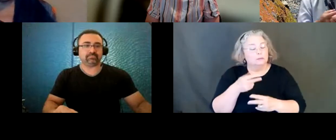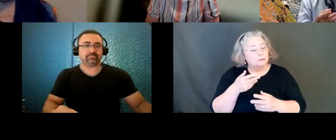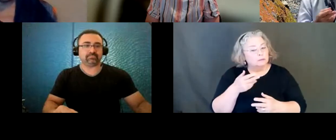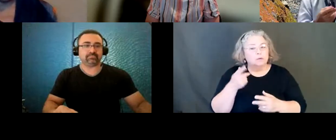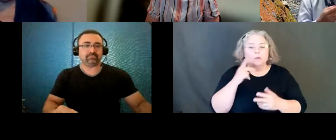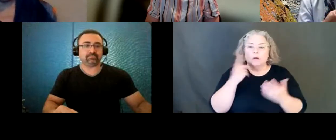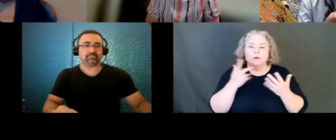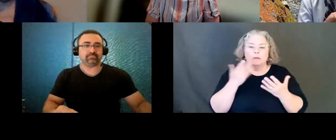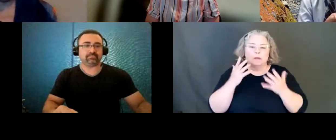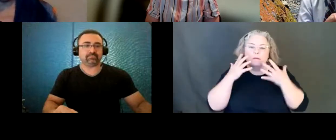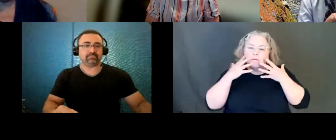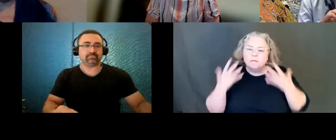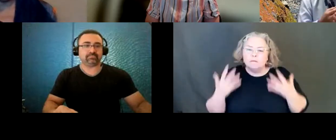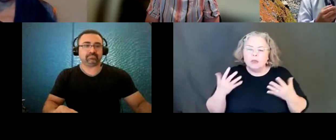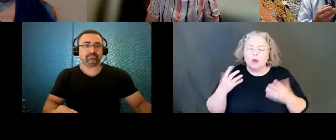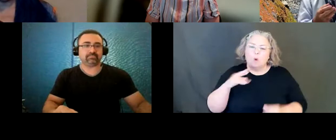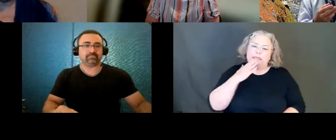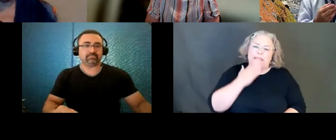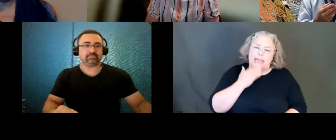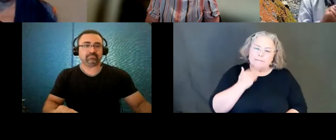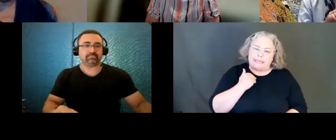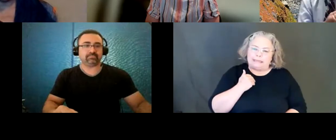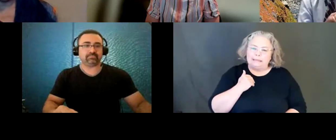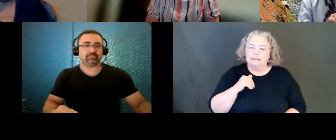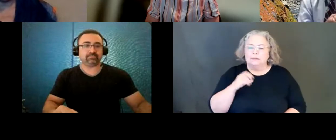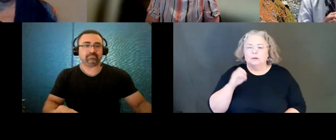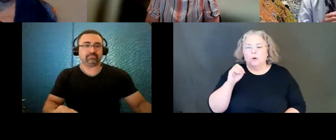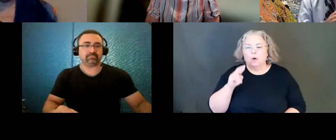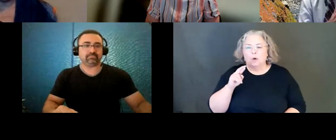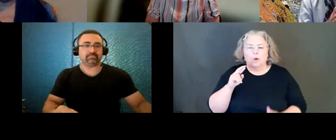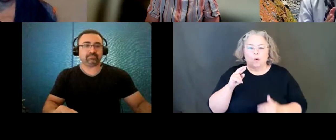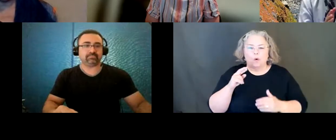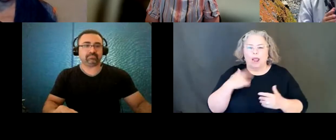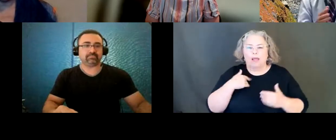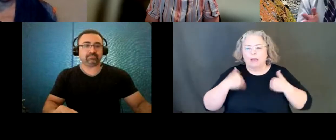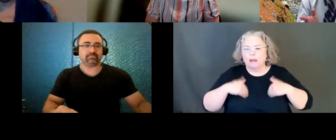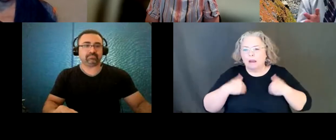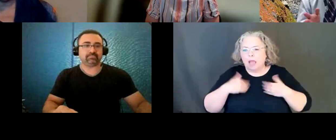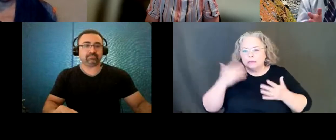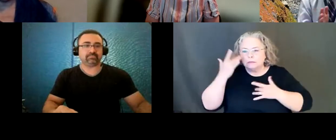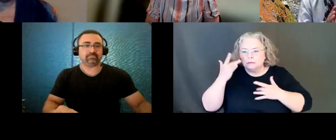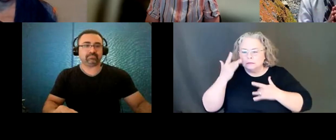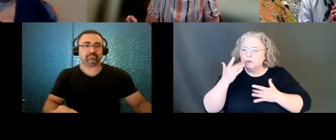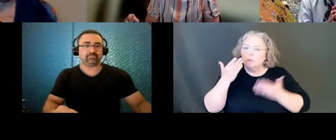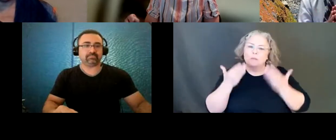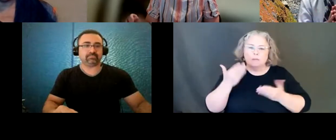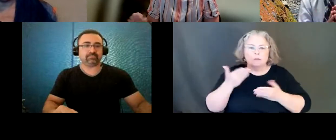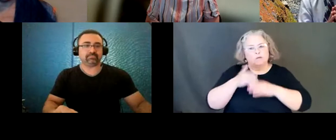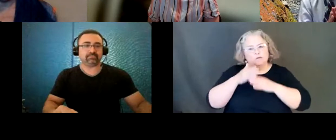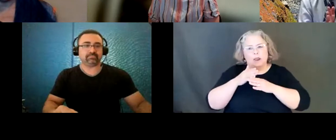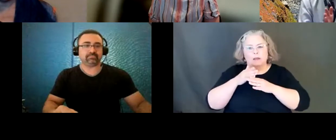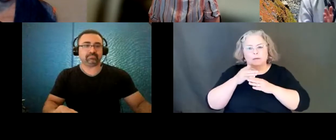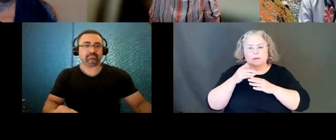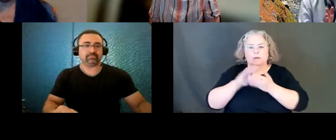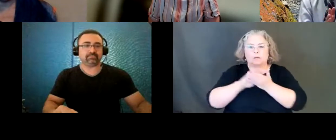very overweight, people who are diabetics, people who have underlying lung disease, that may prevent them from ever having